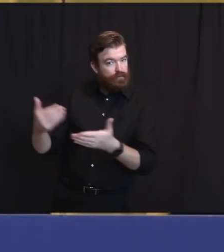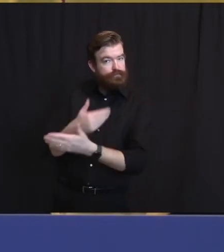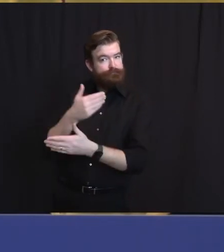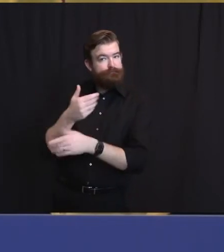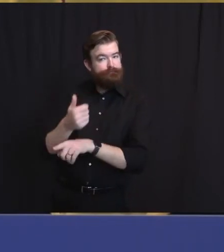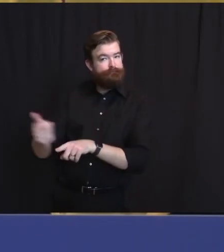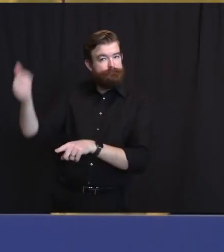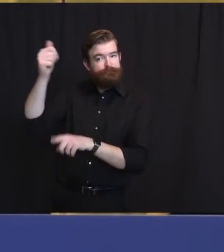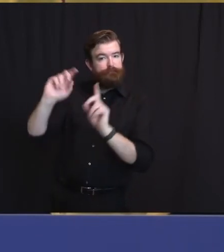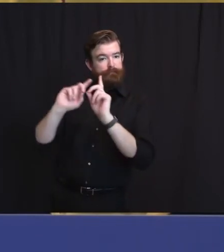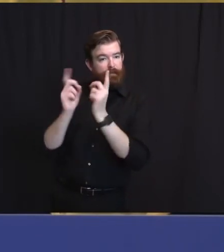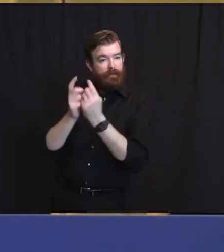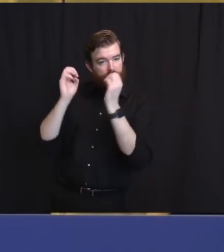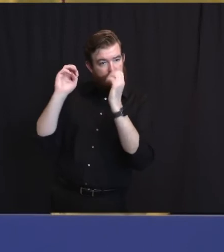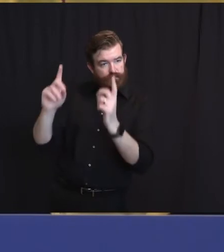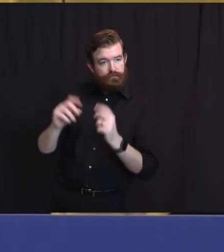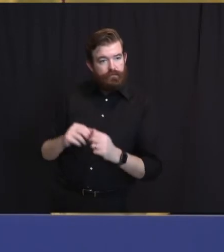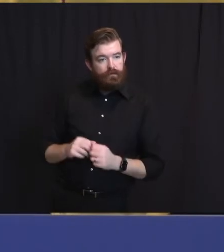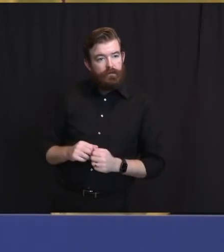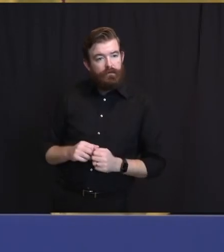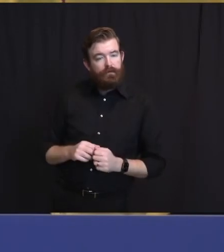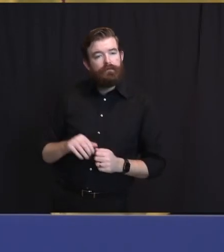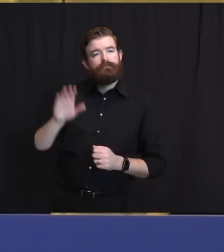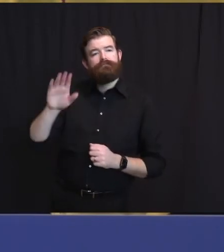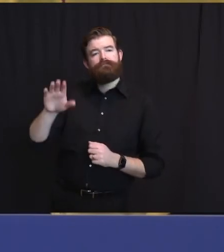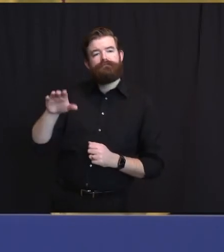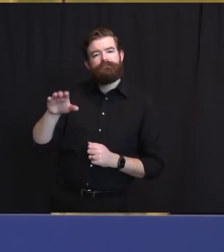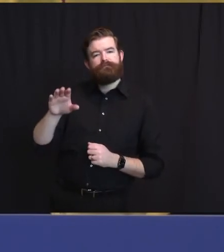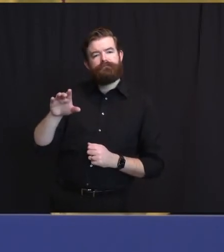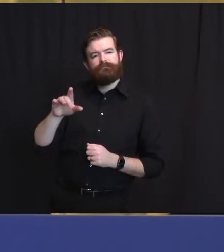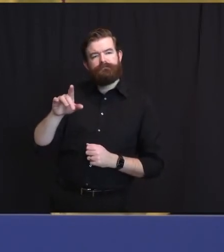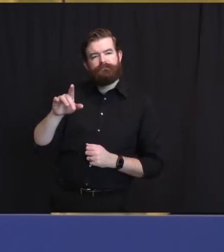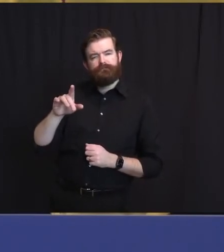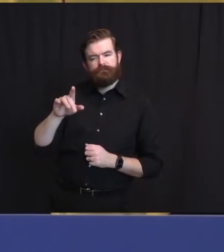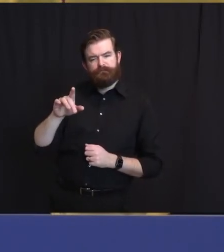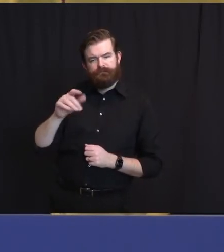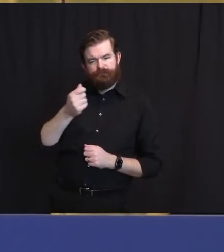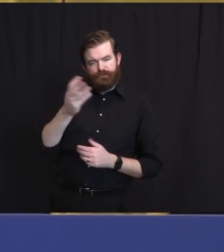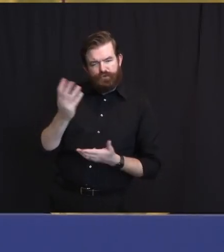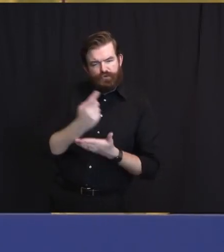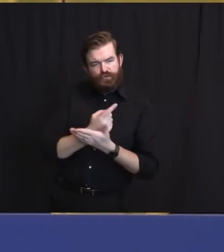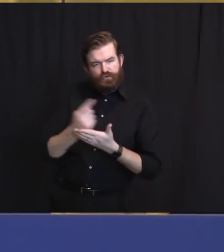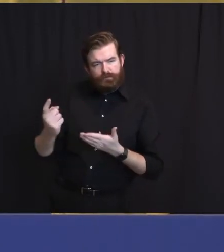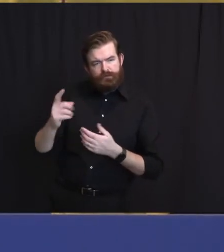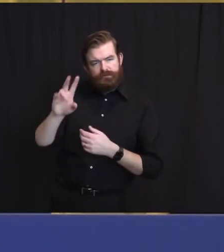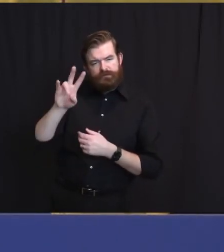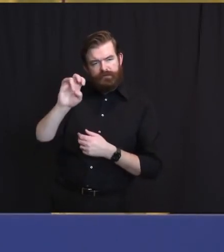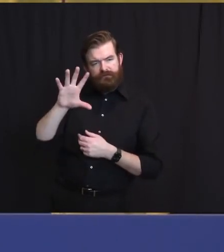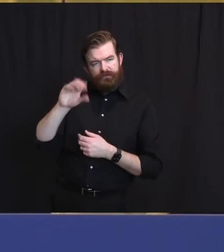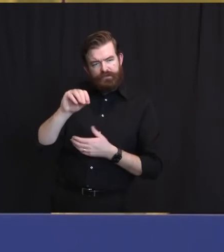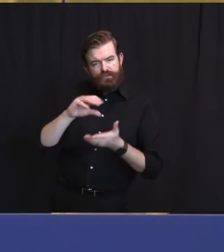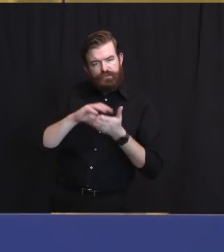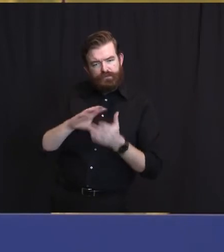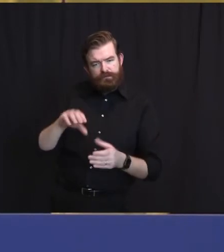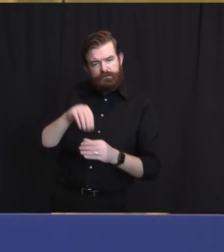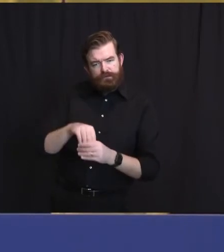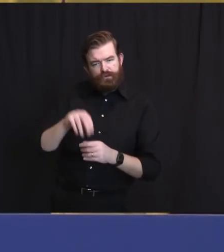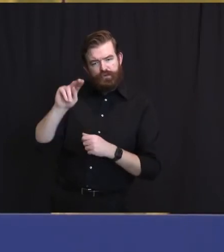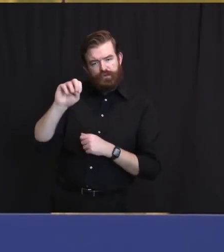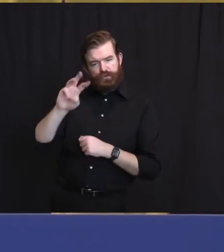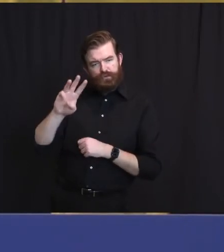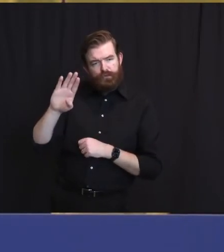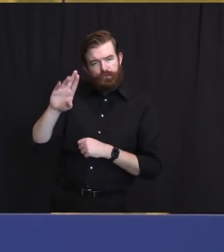For you, in just a few short weeks, the 750 students at Lincoln Annex School in New Brunswick will be asked to return, not to their neighborhood school, but to an